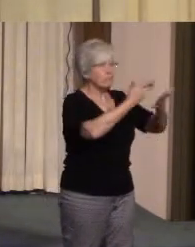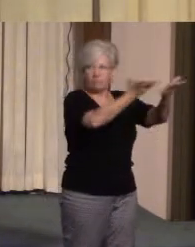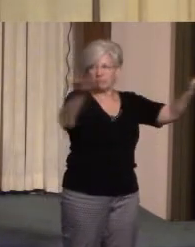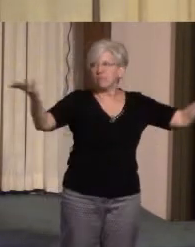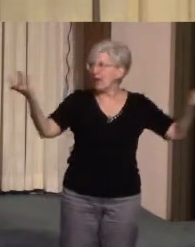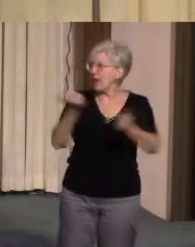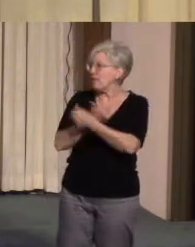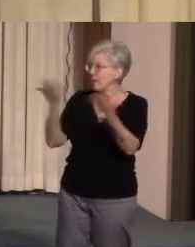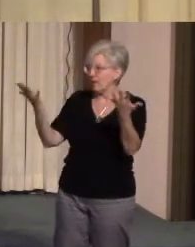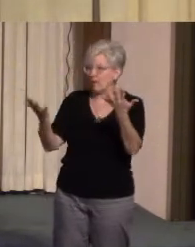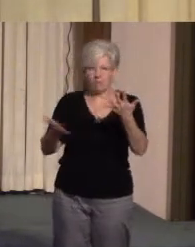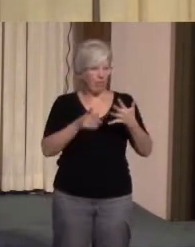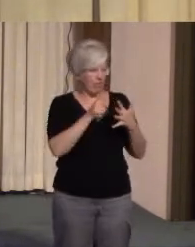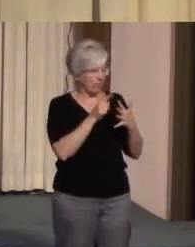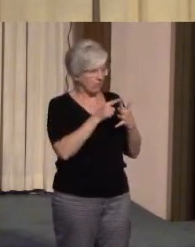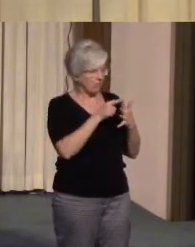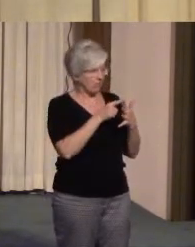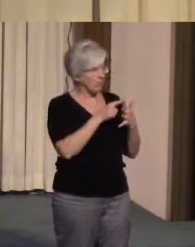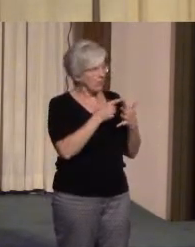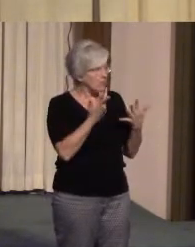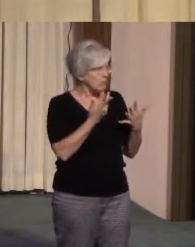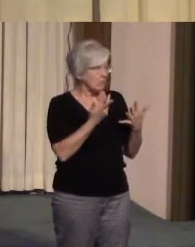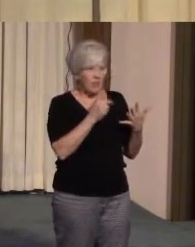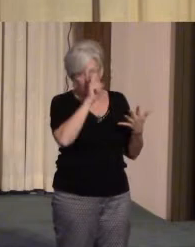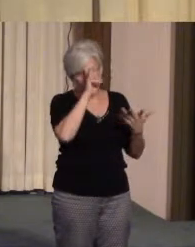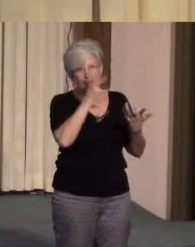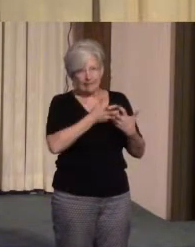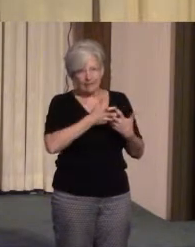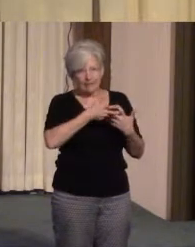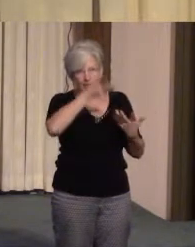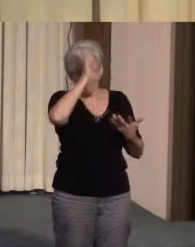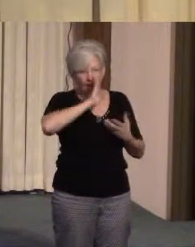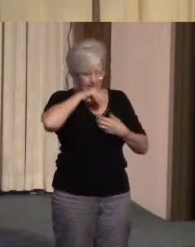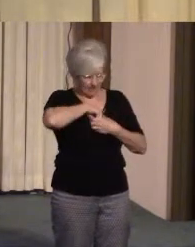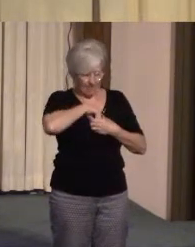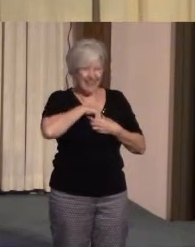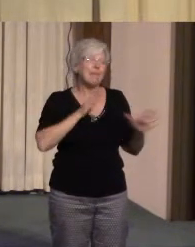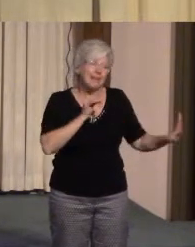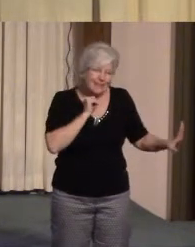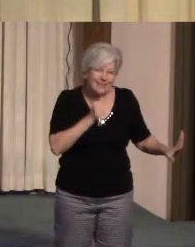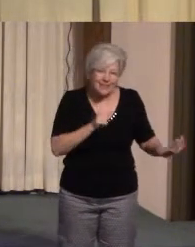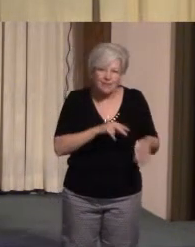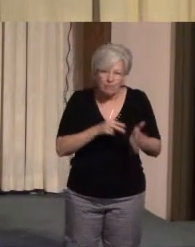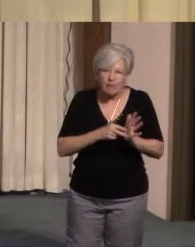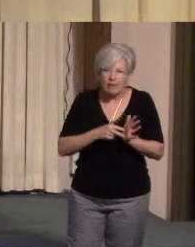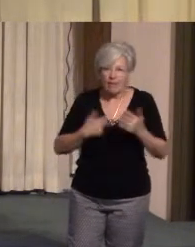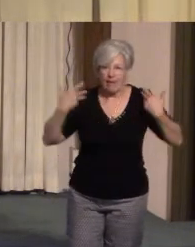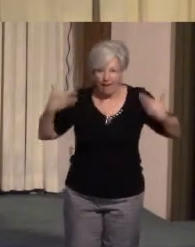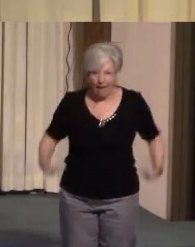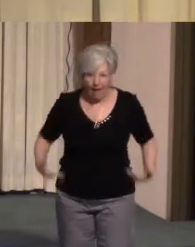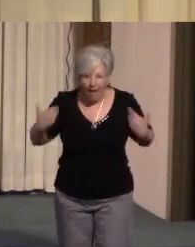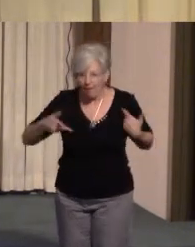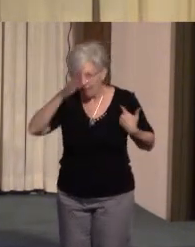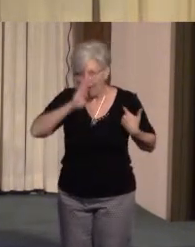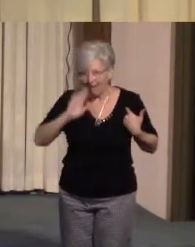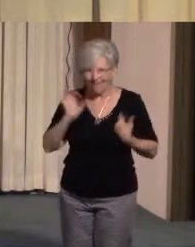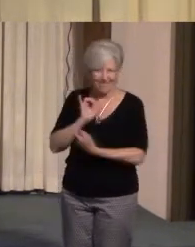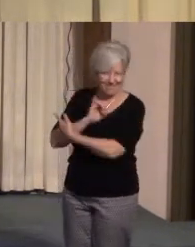second one then becomes, well, it makes sense that God's in me somehow. That doesn't mean that I'm God the way that Bruce